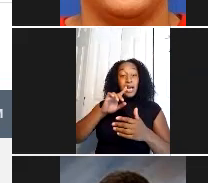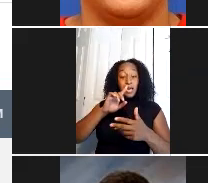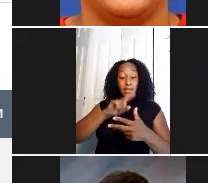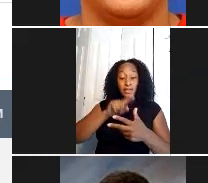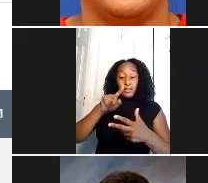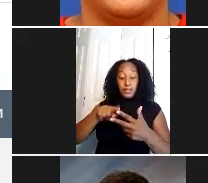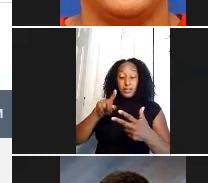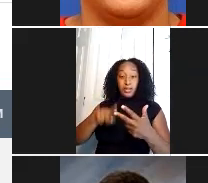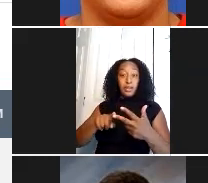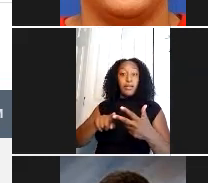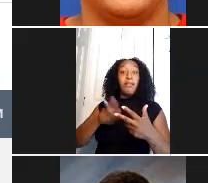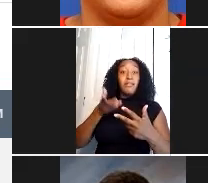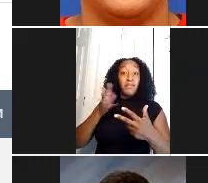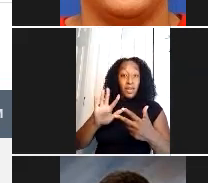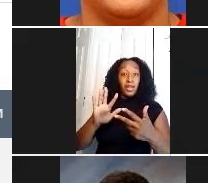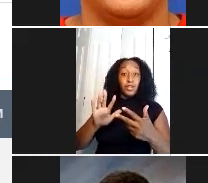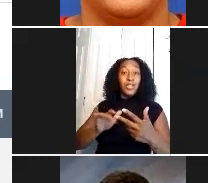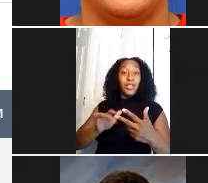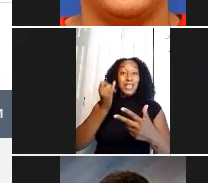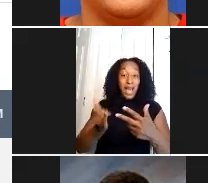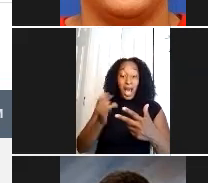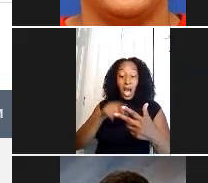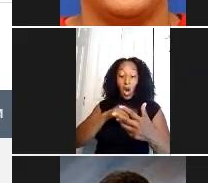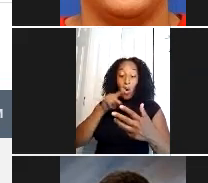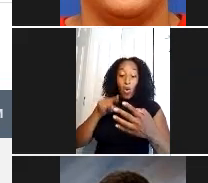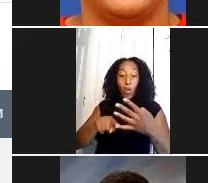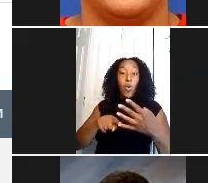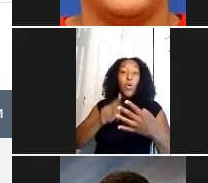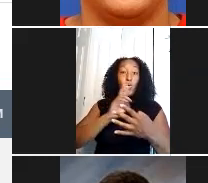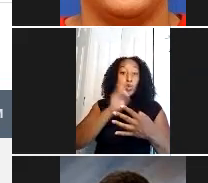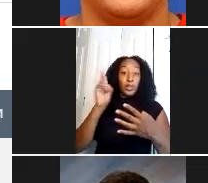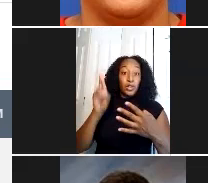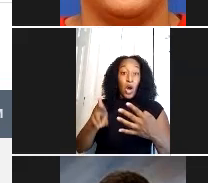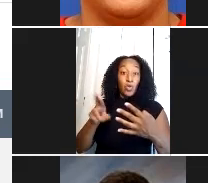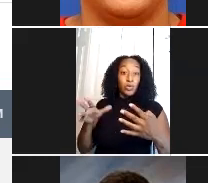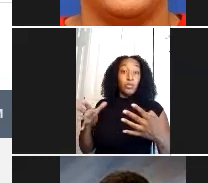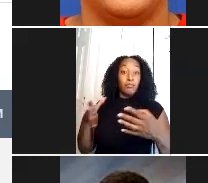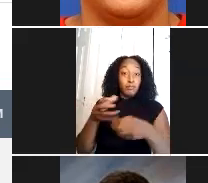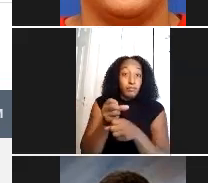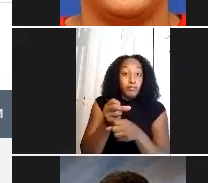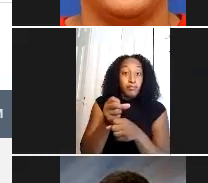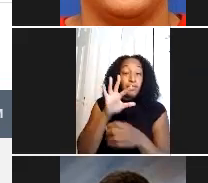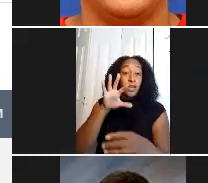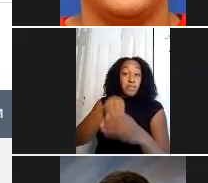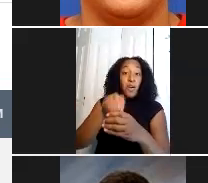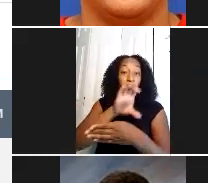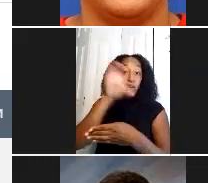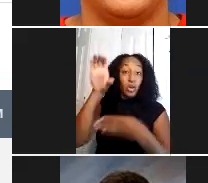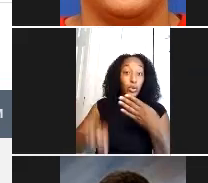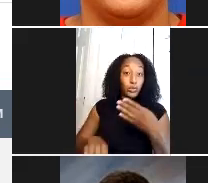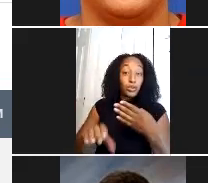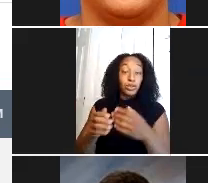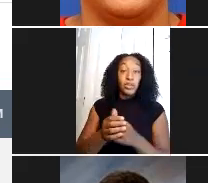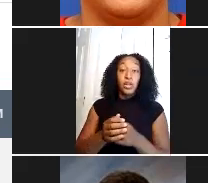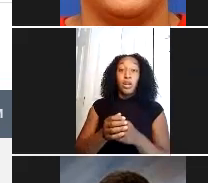To me, that's not the major issue, whether they have, you know, combined steps or they've added a